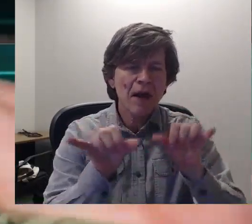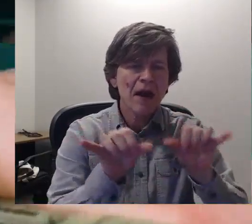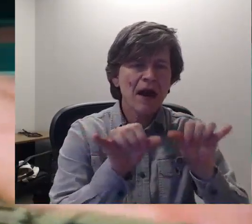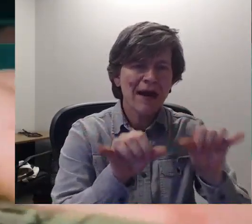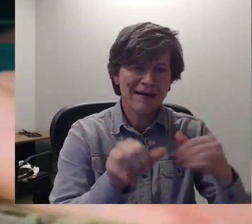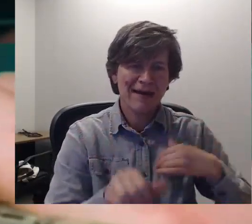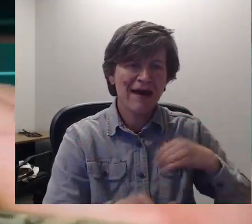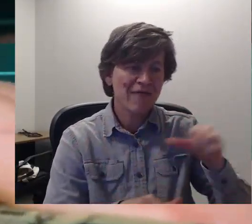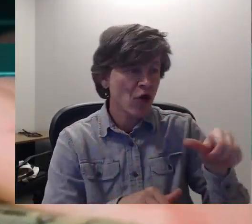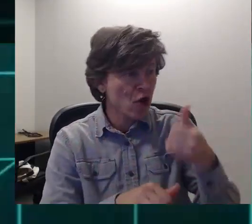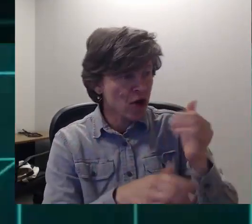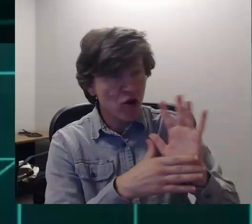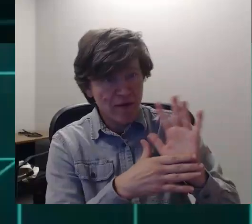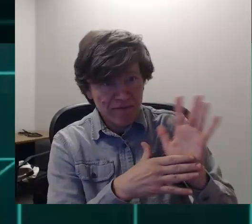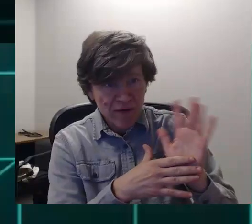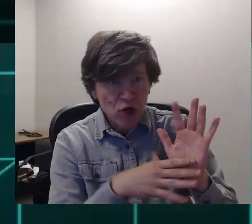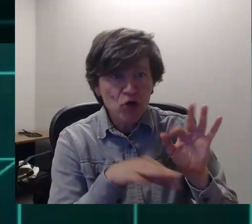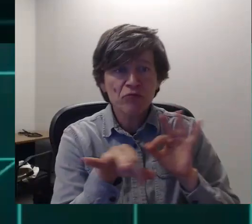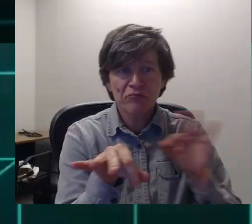give detailed step-by-step